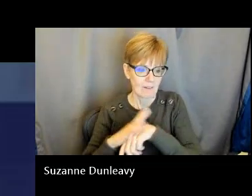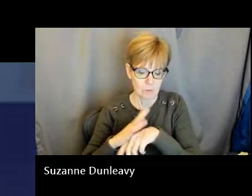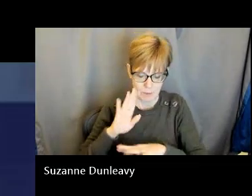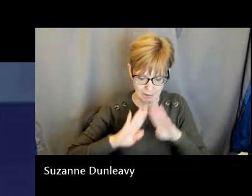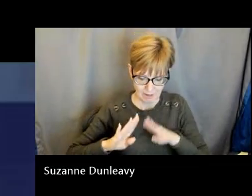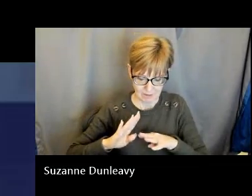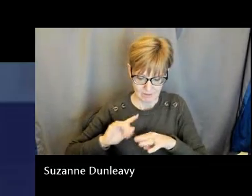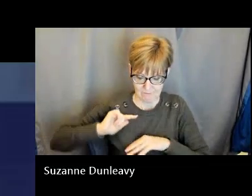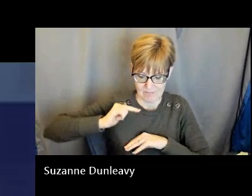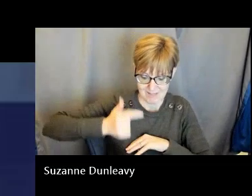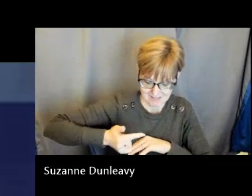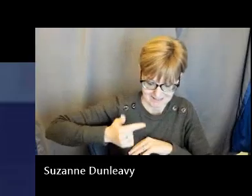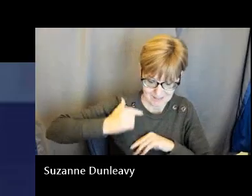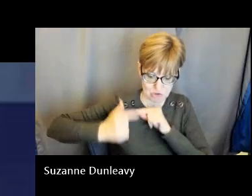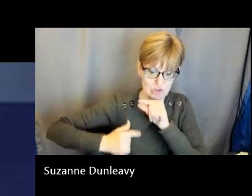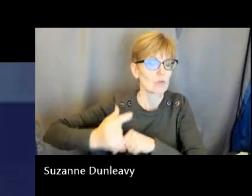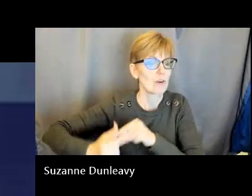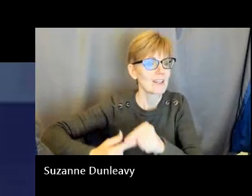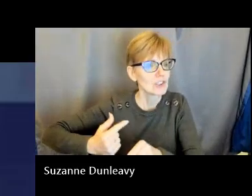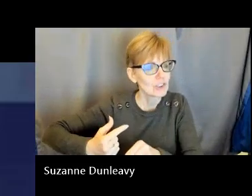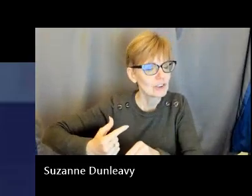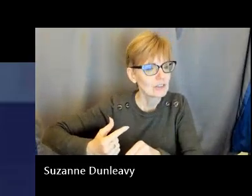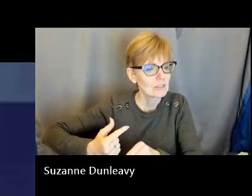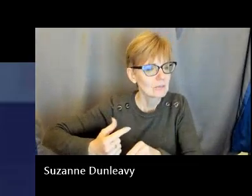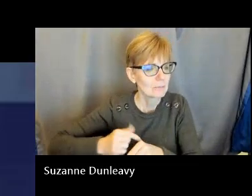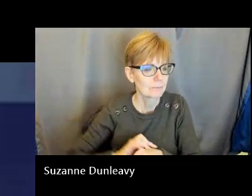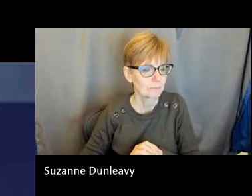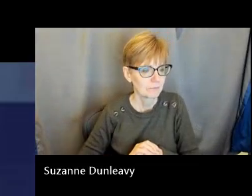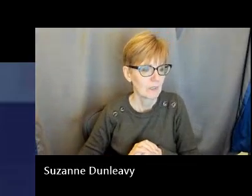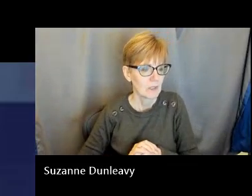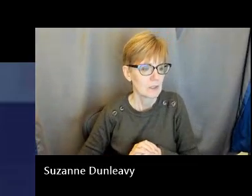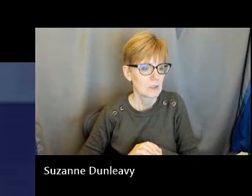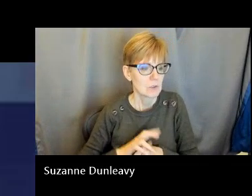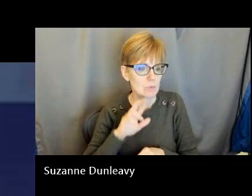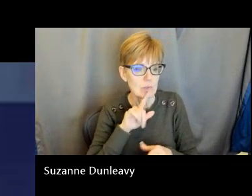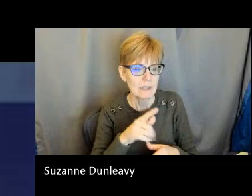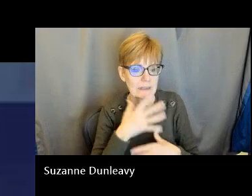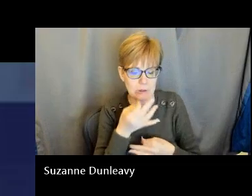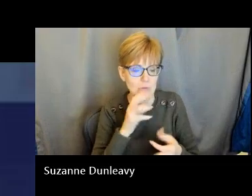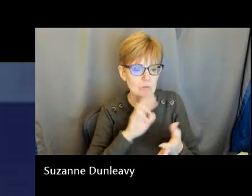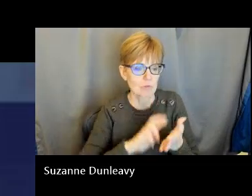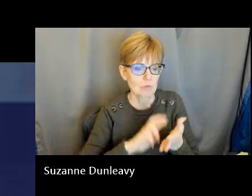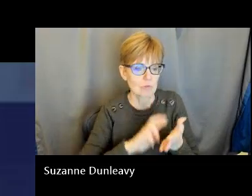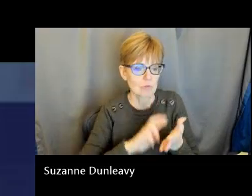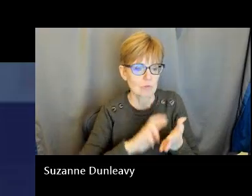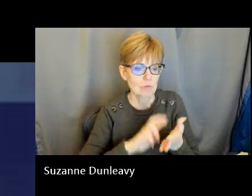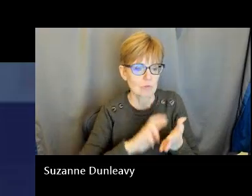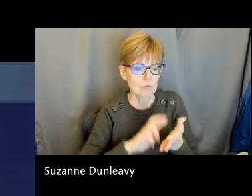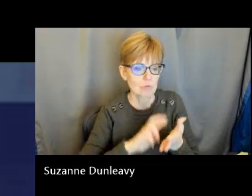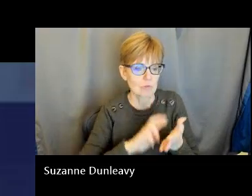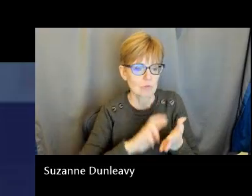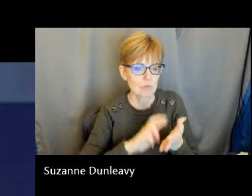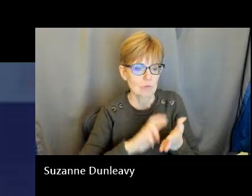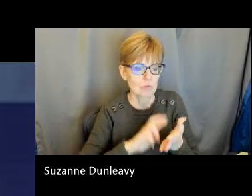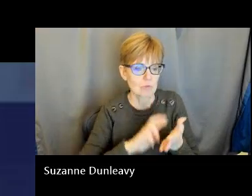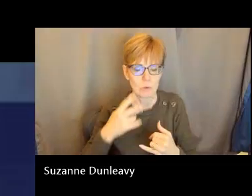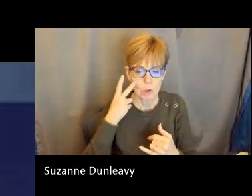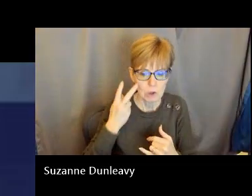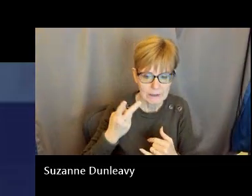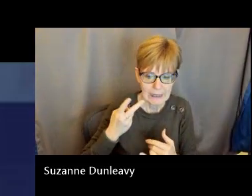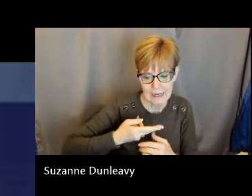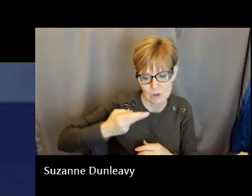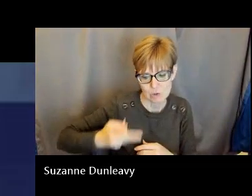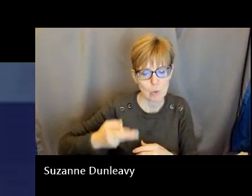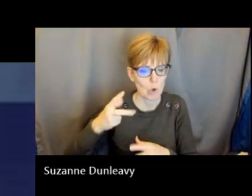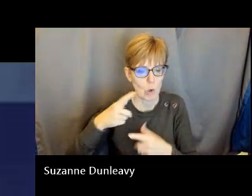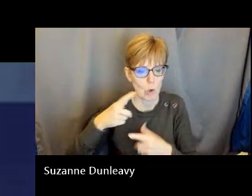how trauma of these events is actually embodied or held personally and passed down over generations,